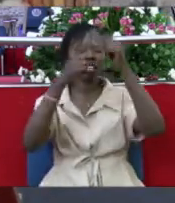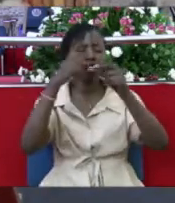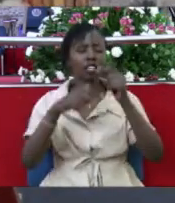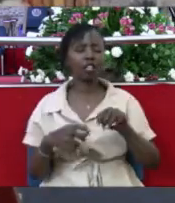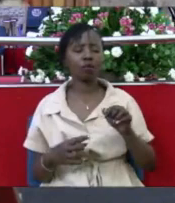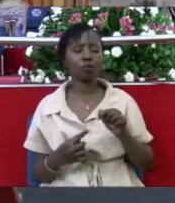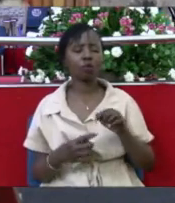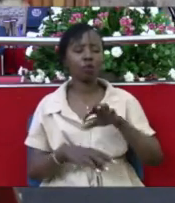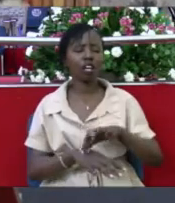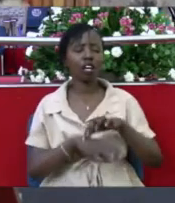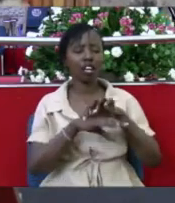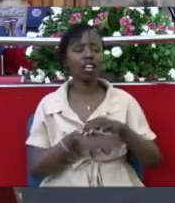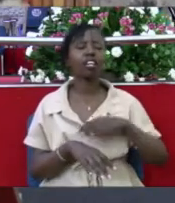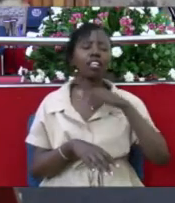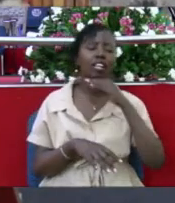He came down to earth,